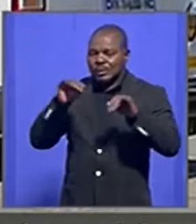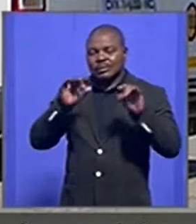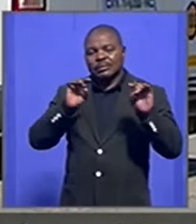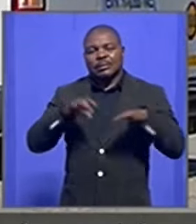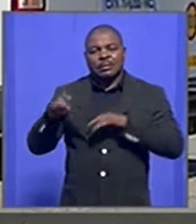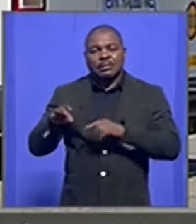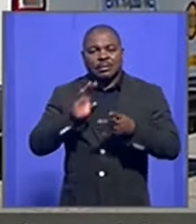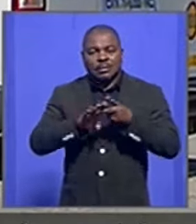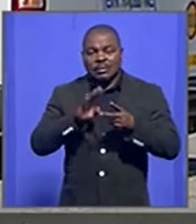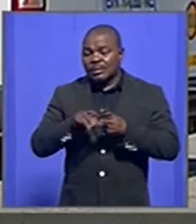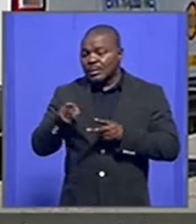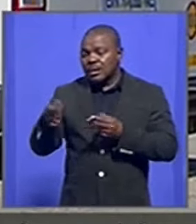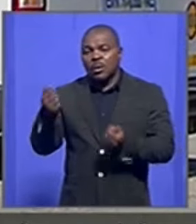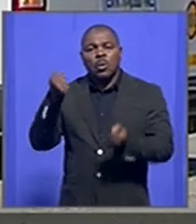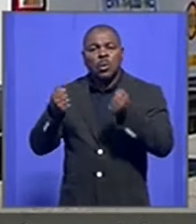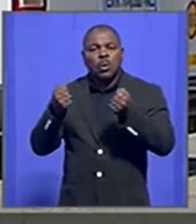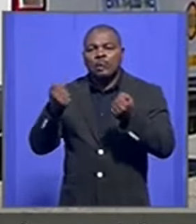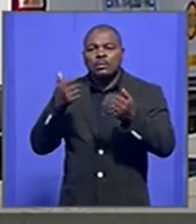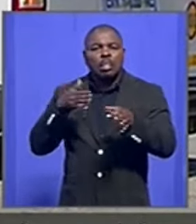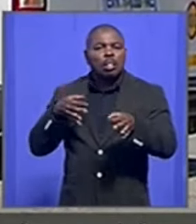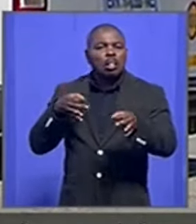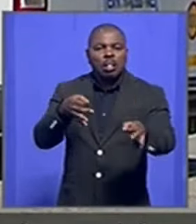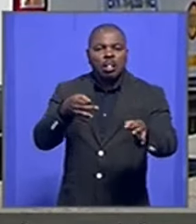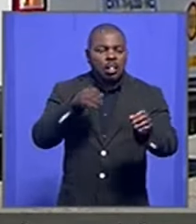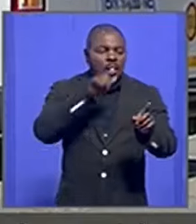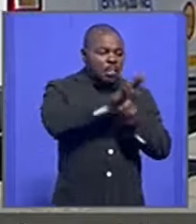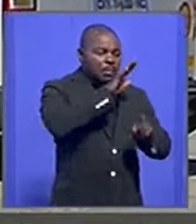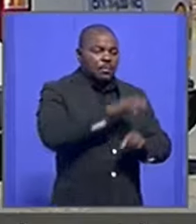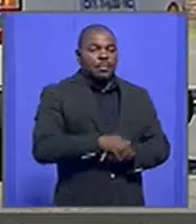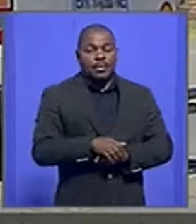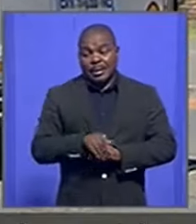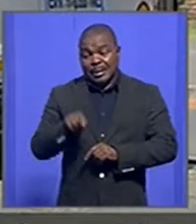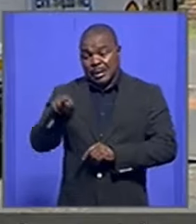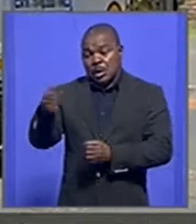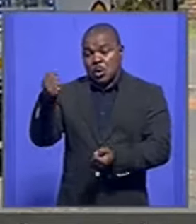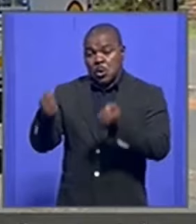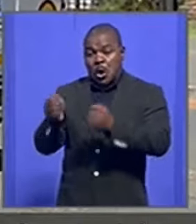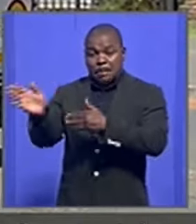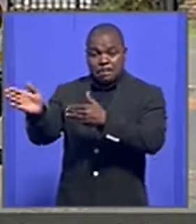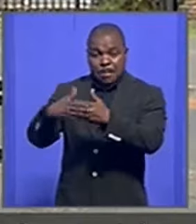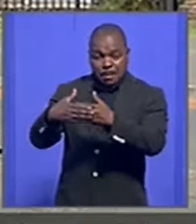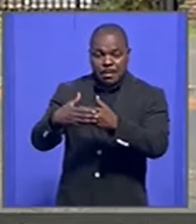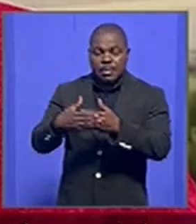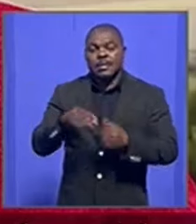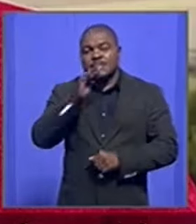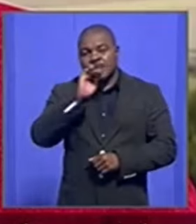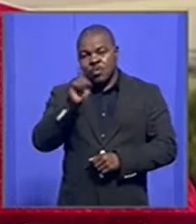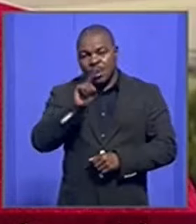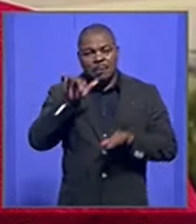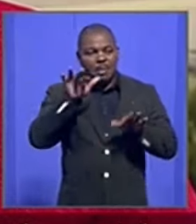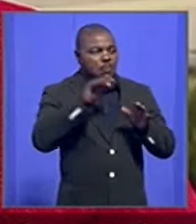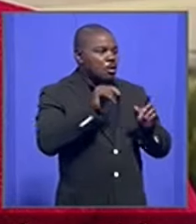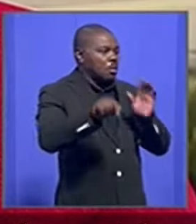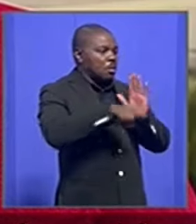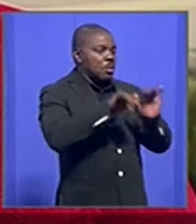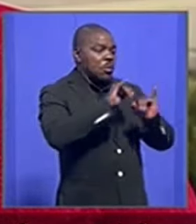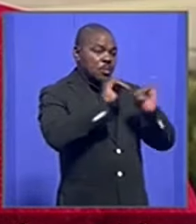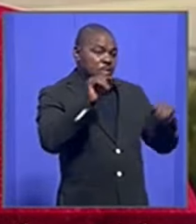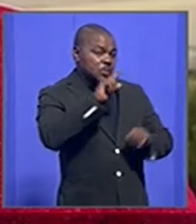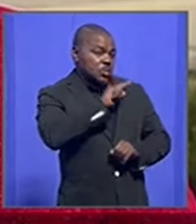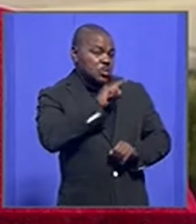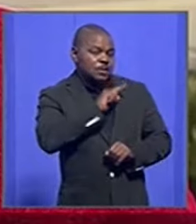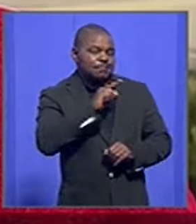bosiamisi mo baaging. Taba ya go tswalwa ga khoto ile ya ama batho ba rona ka tsela e seng monate and e sentle ka lebaka la